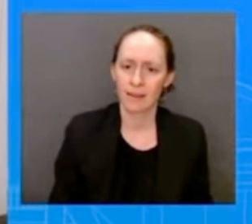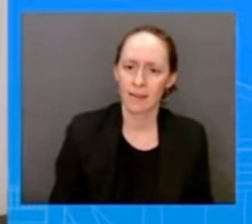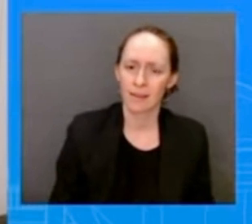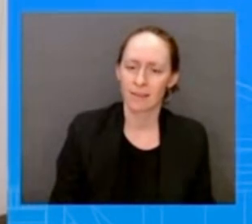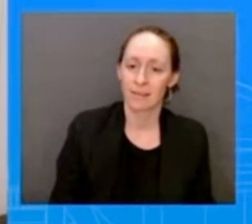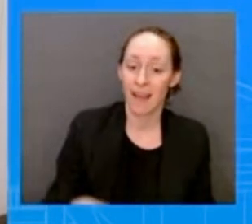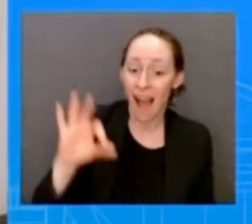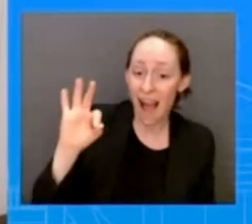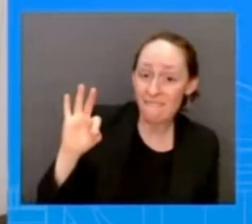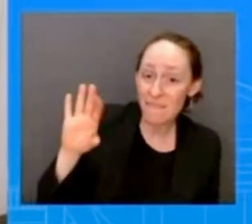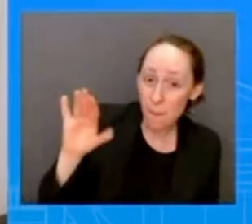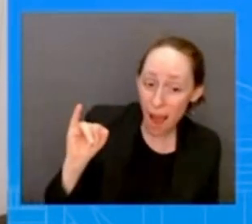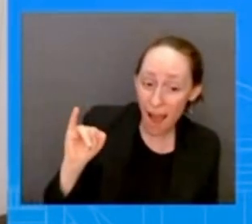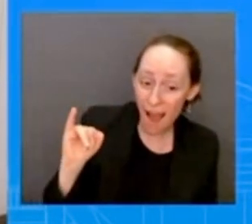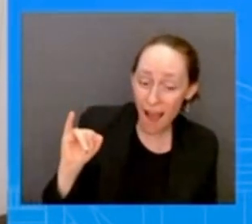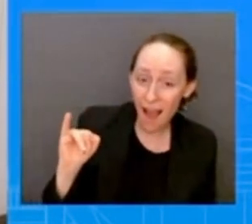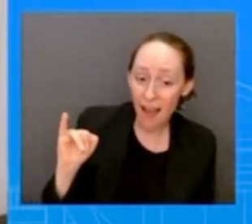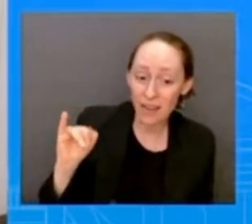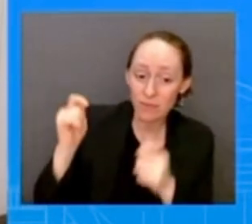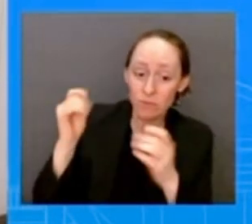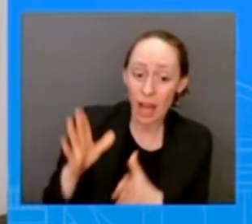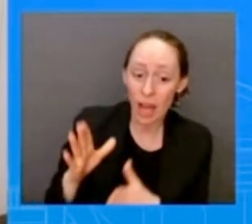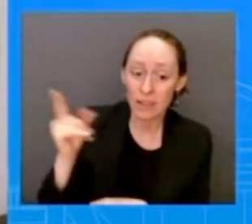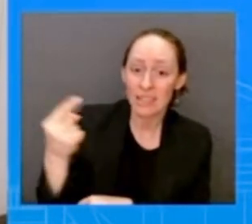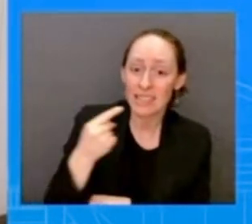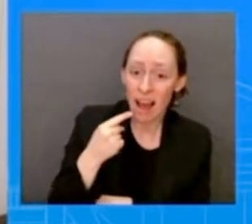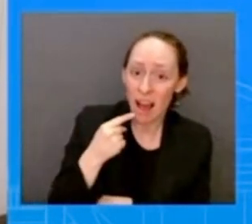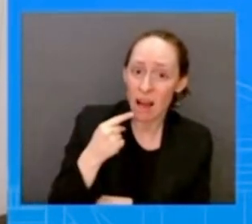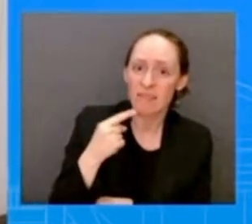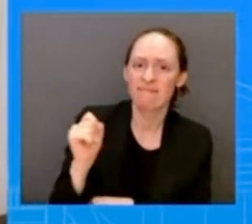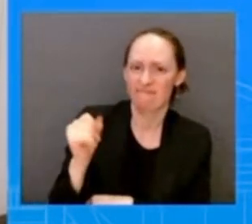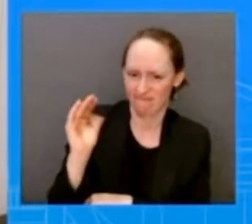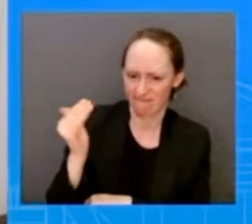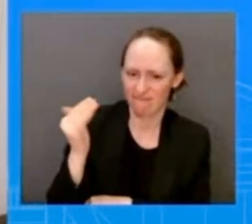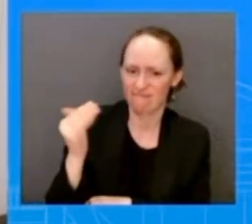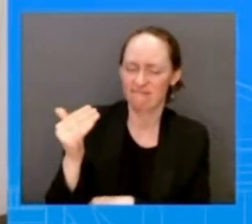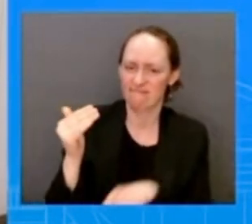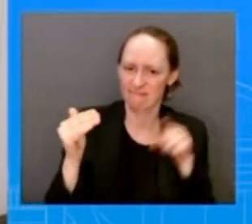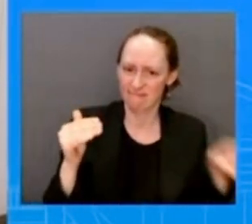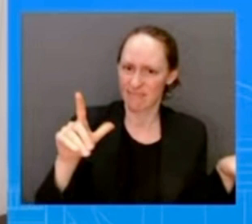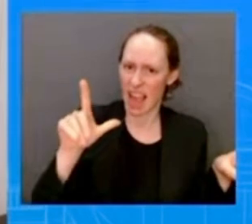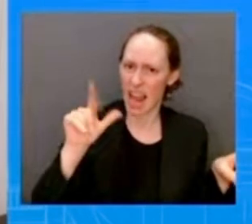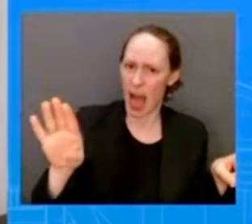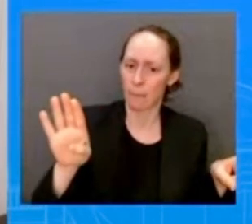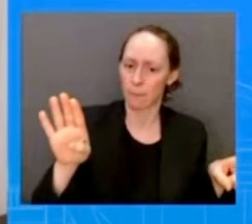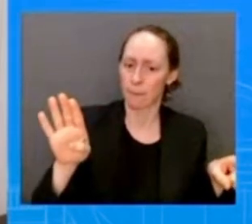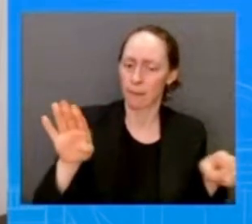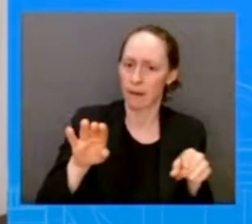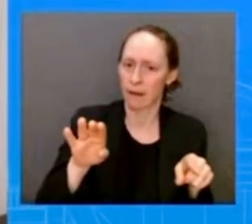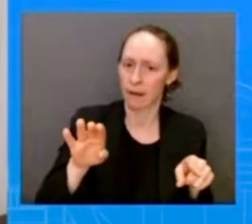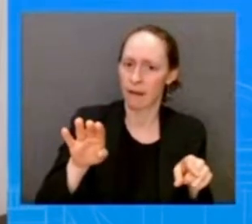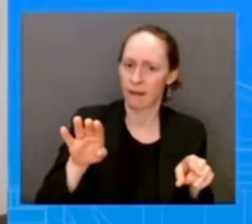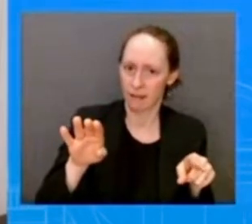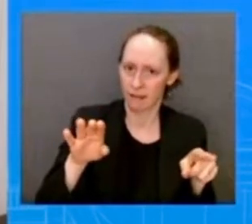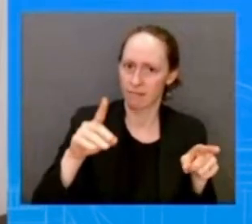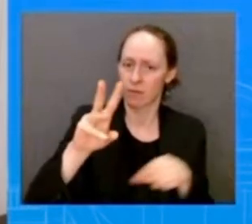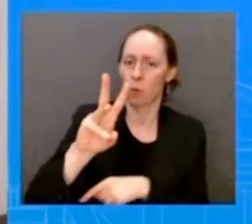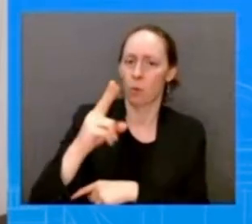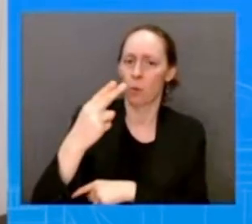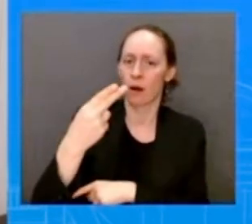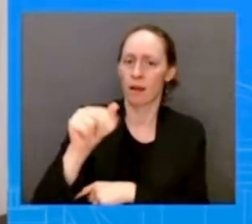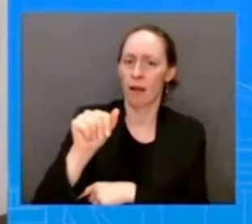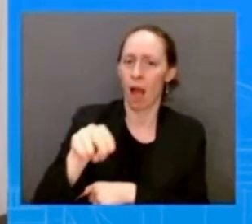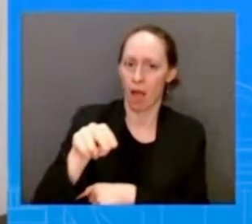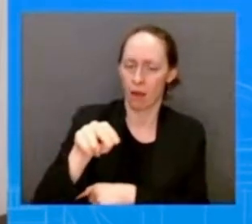lab incident in Wuhan. Yeah. If a foreign country came to the United States and killed 1.1 million